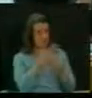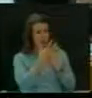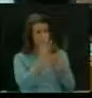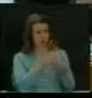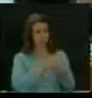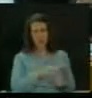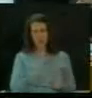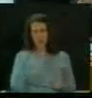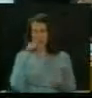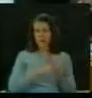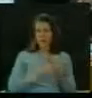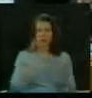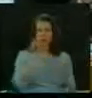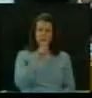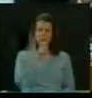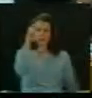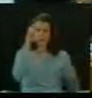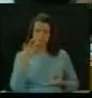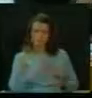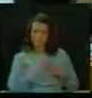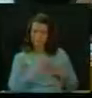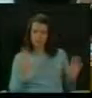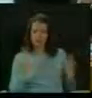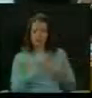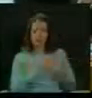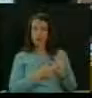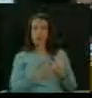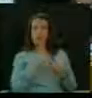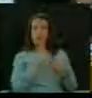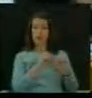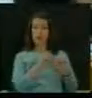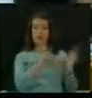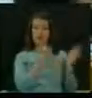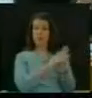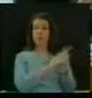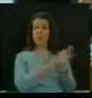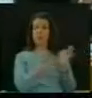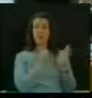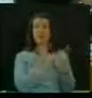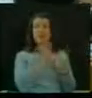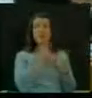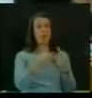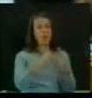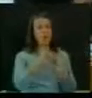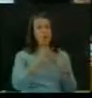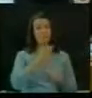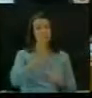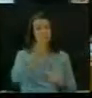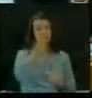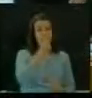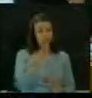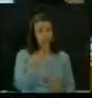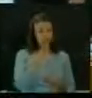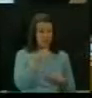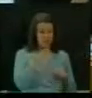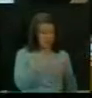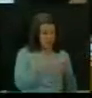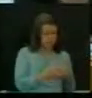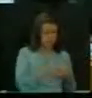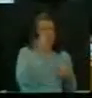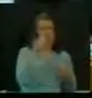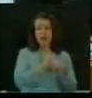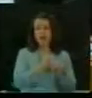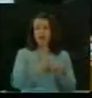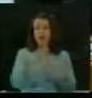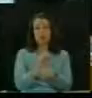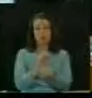like that we need to know what the rules are, that if we can clarify those rules, that's in everyone's best interest, from this body to every elected